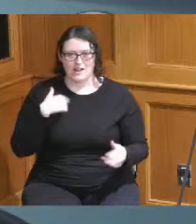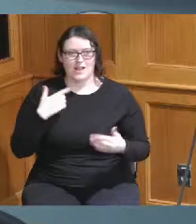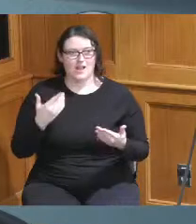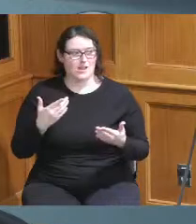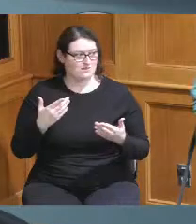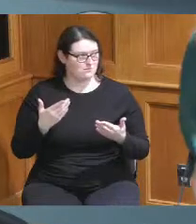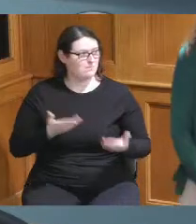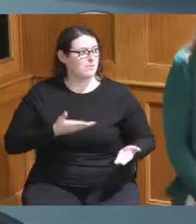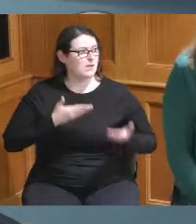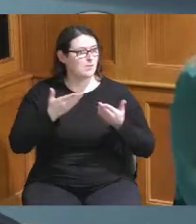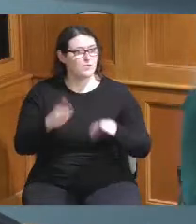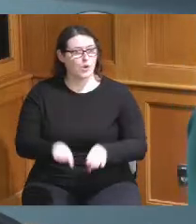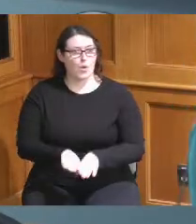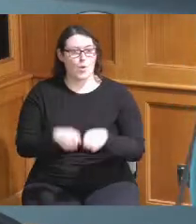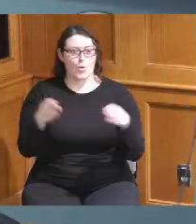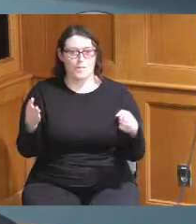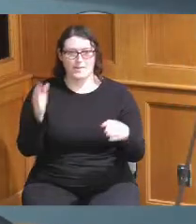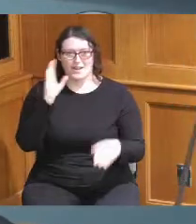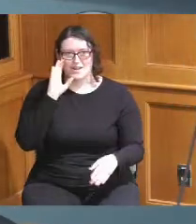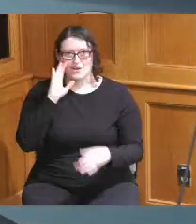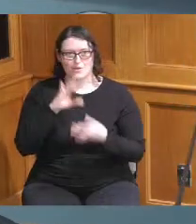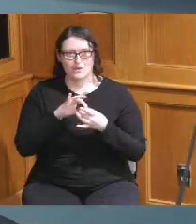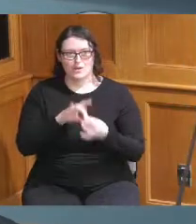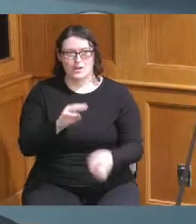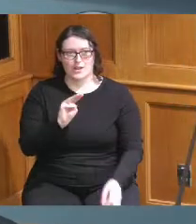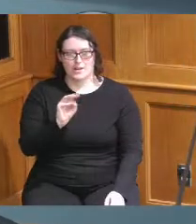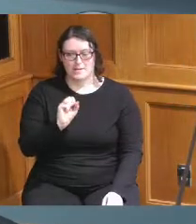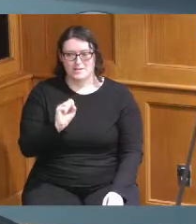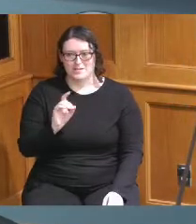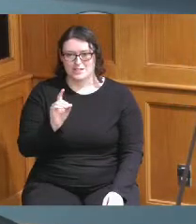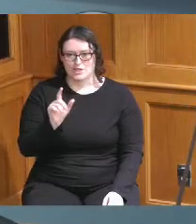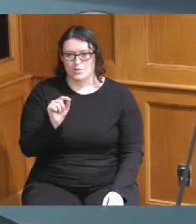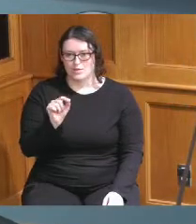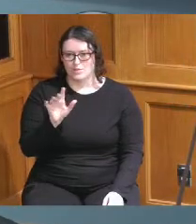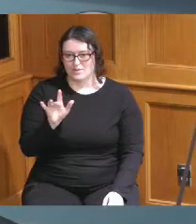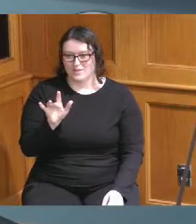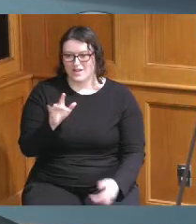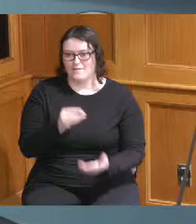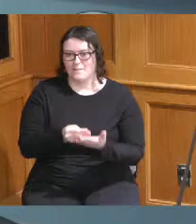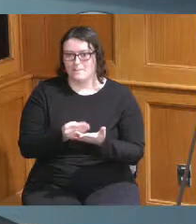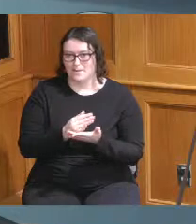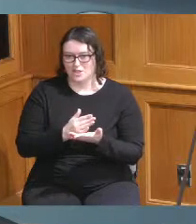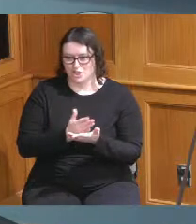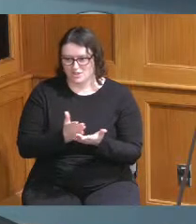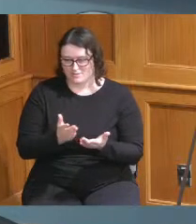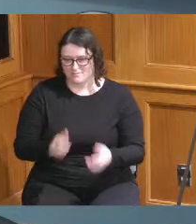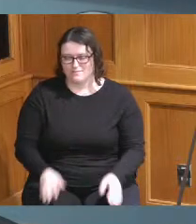that we open the hearing regarding the MSD 2025 budget.